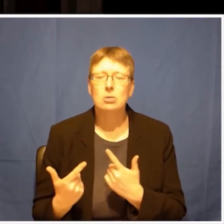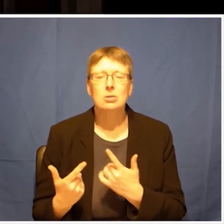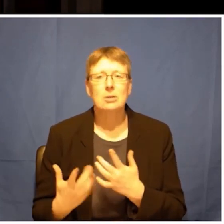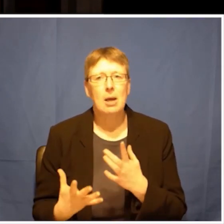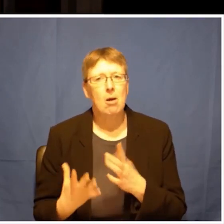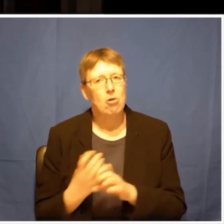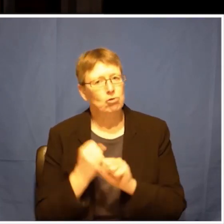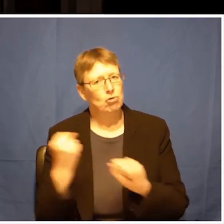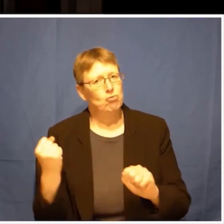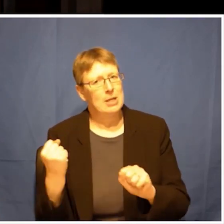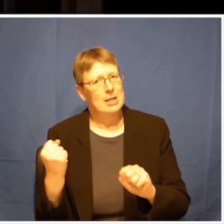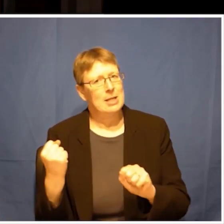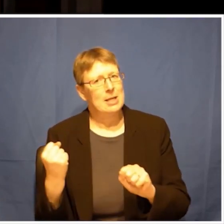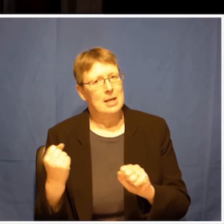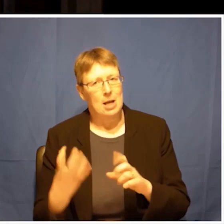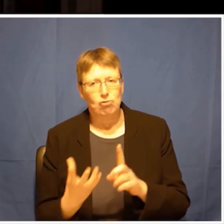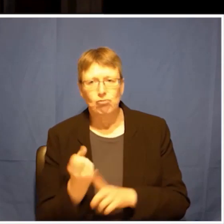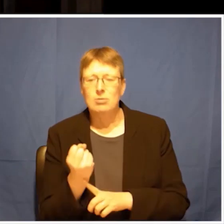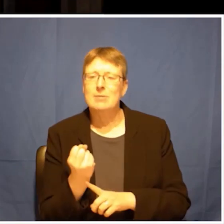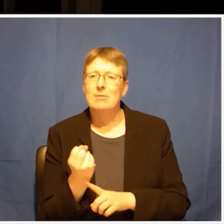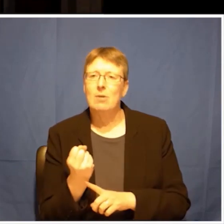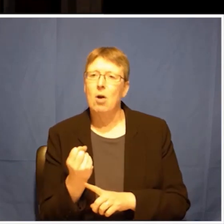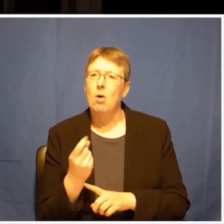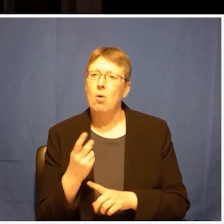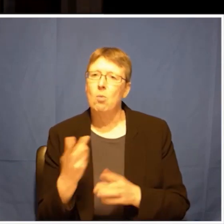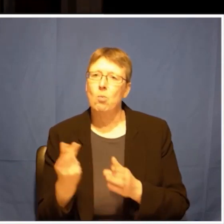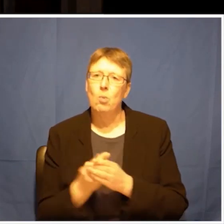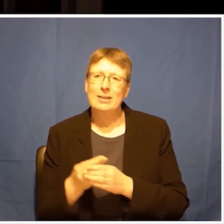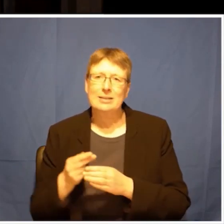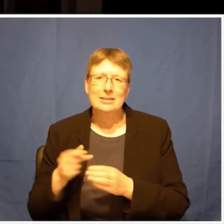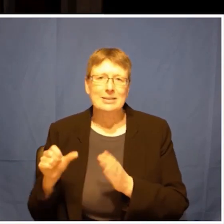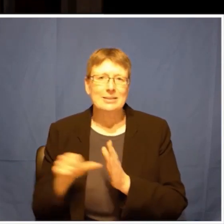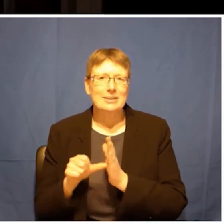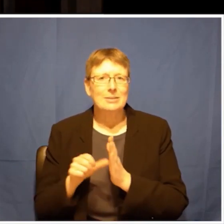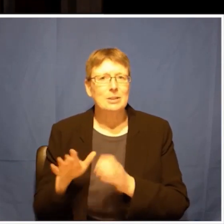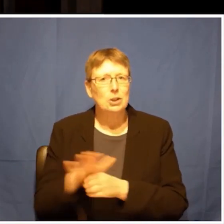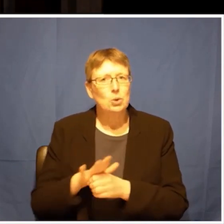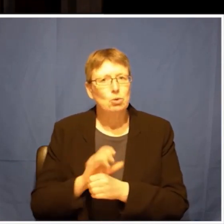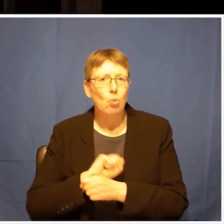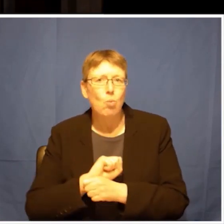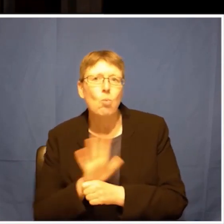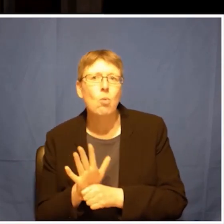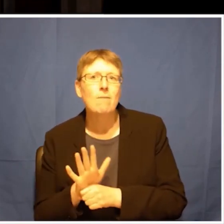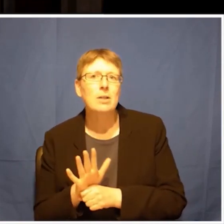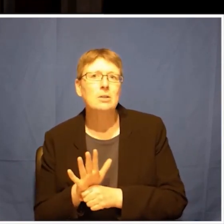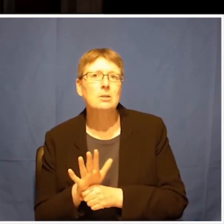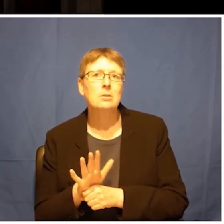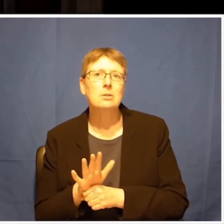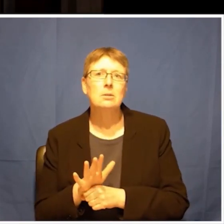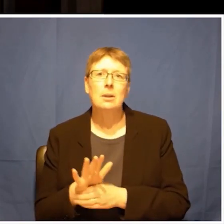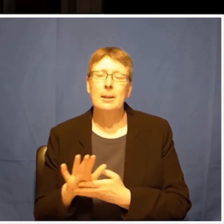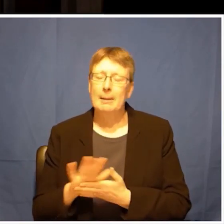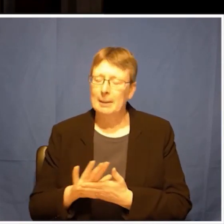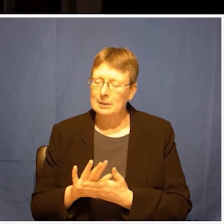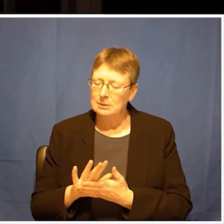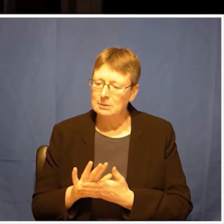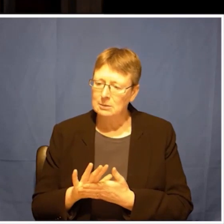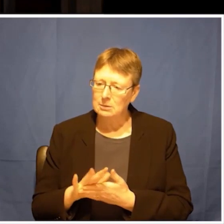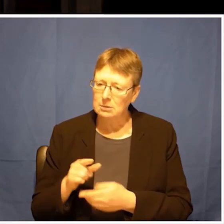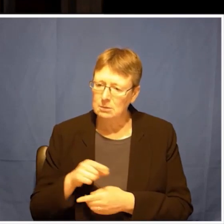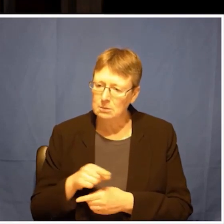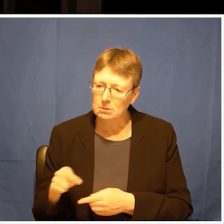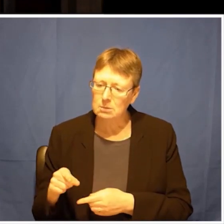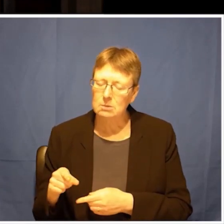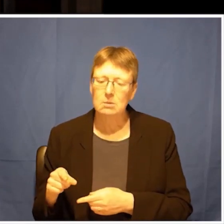You've completed your degree at Edinburgh under the threat of a global pandemic. You should be proud of that. It's a unique